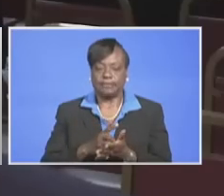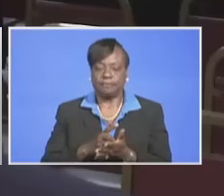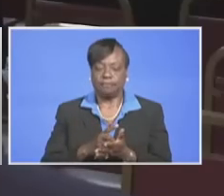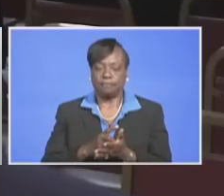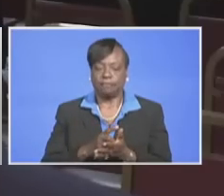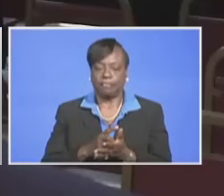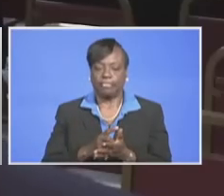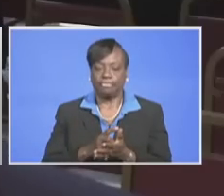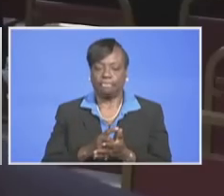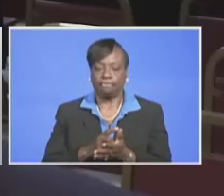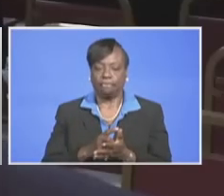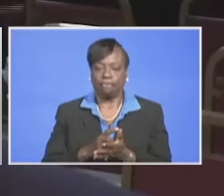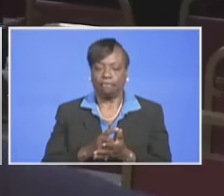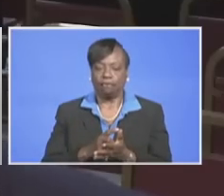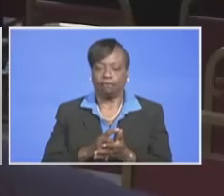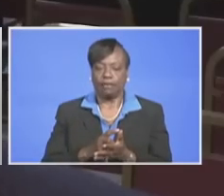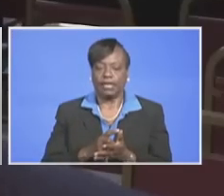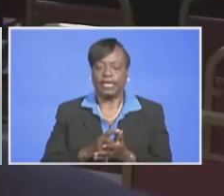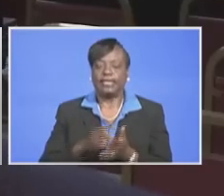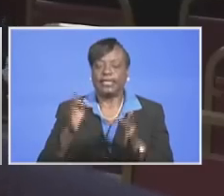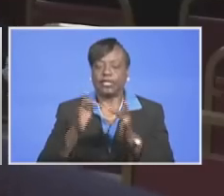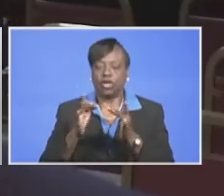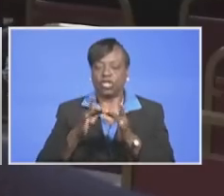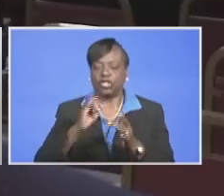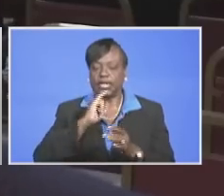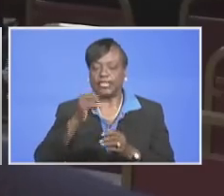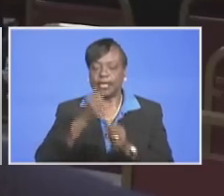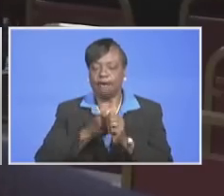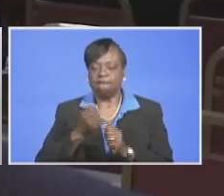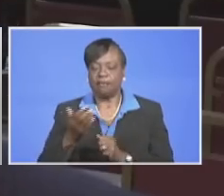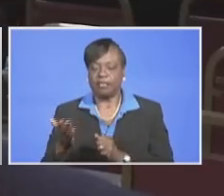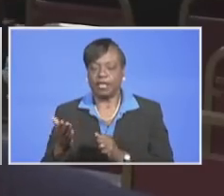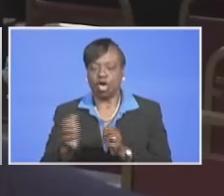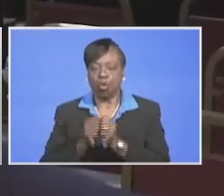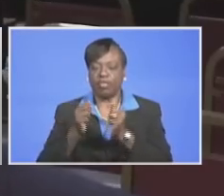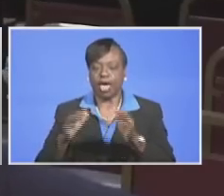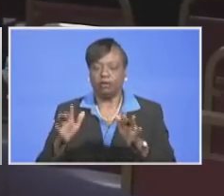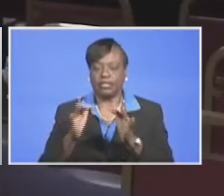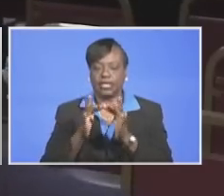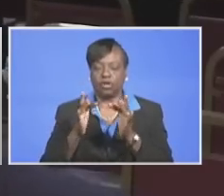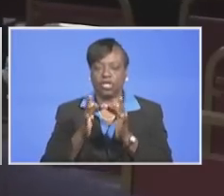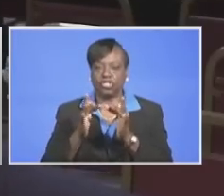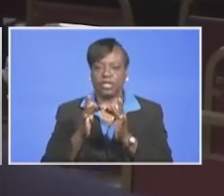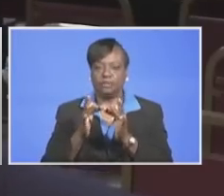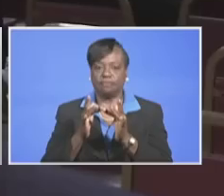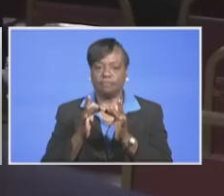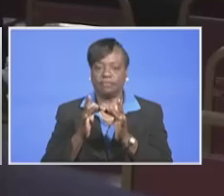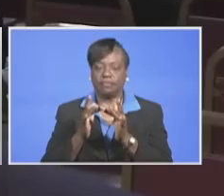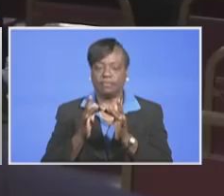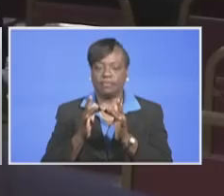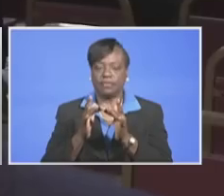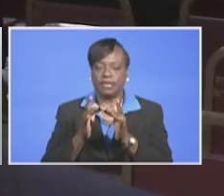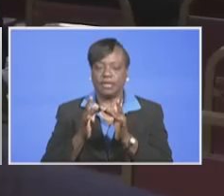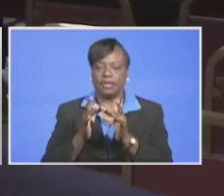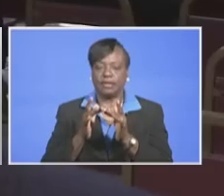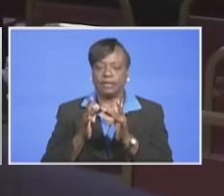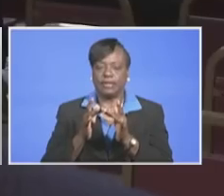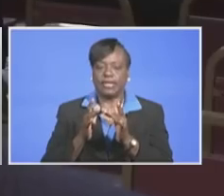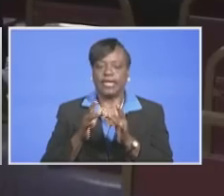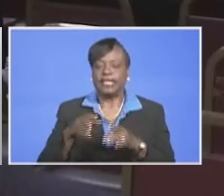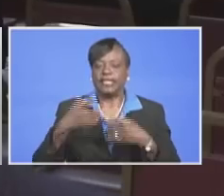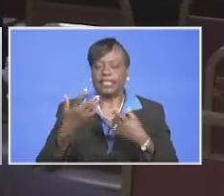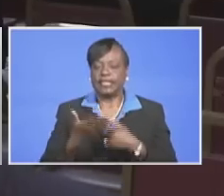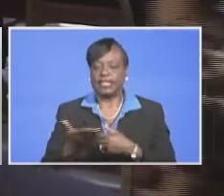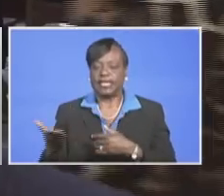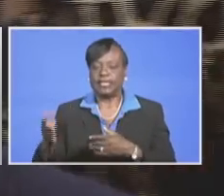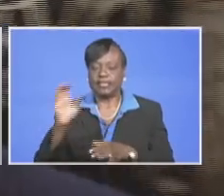revolving. Technology is just about everything. And without technology, it's like it's without a notebook. And so these